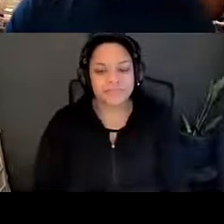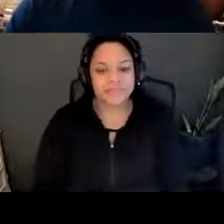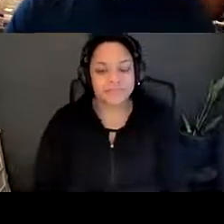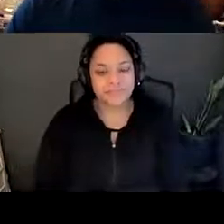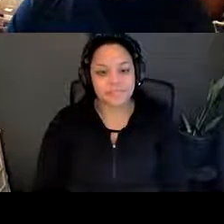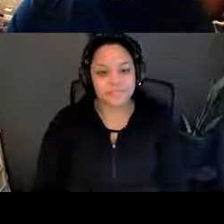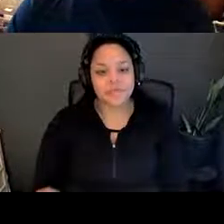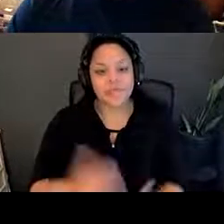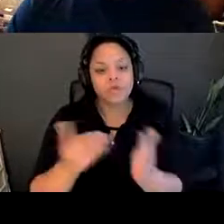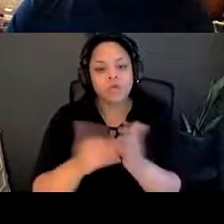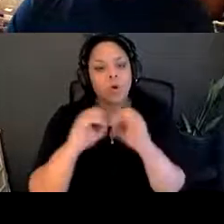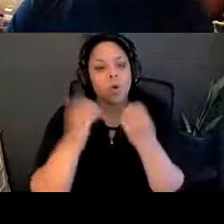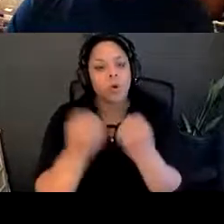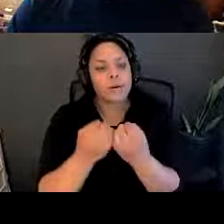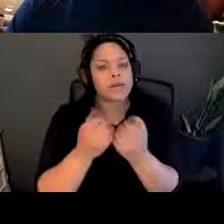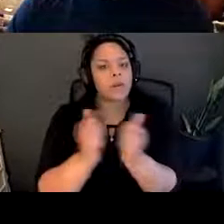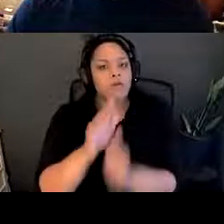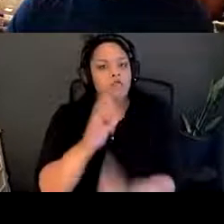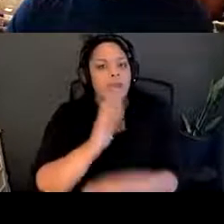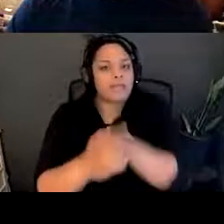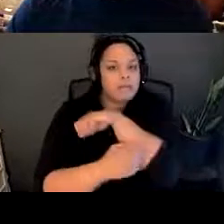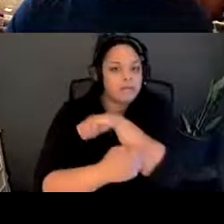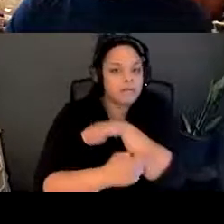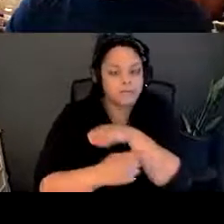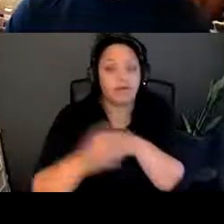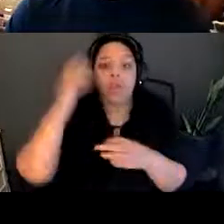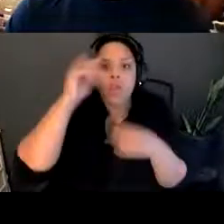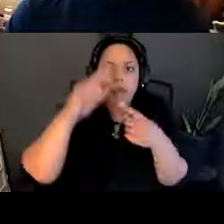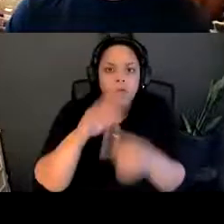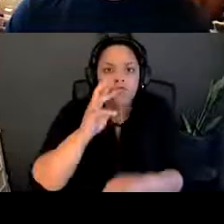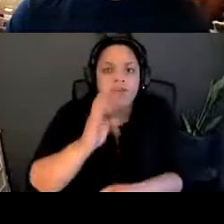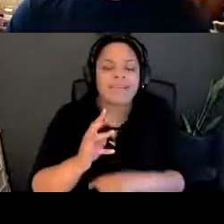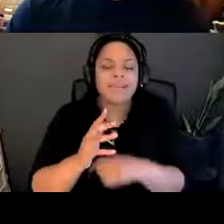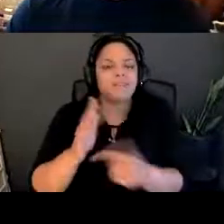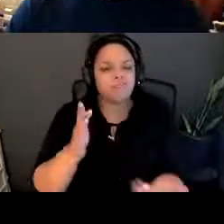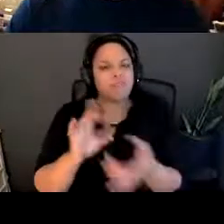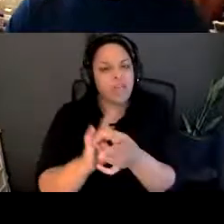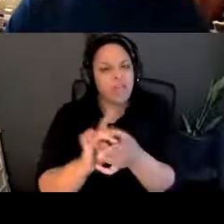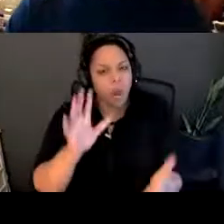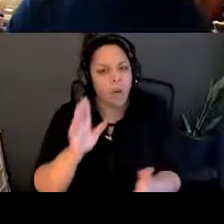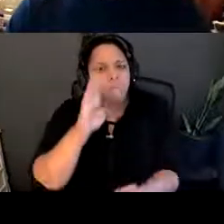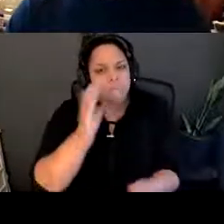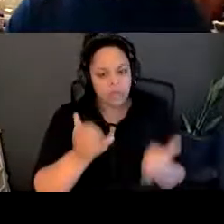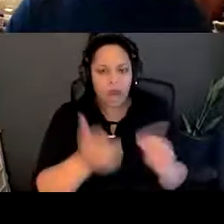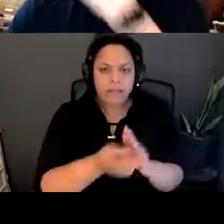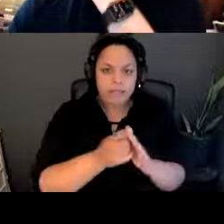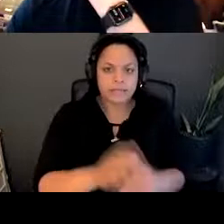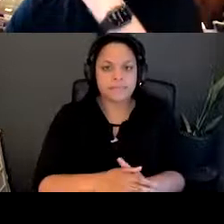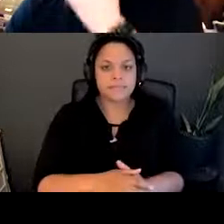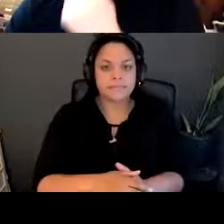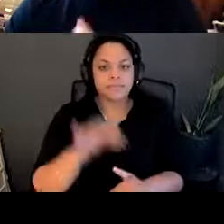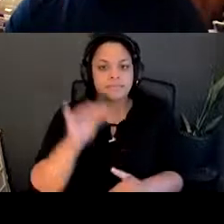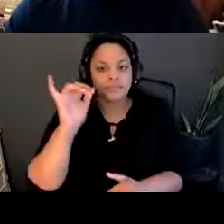Reorganizing relationships with cravings. Okay, letting go of the thoughts about cravings, being present, and again, it is that